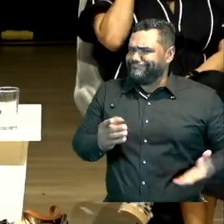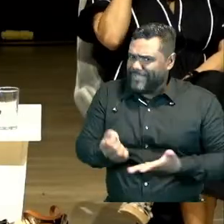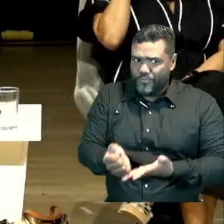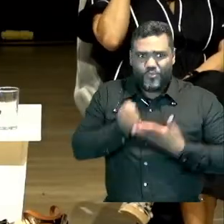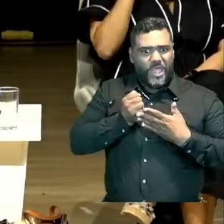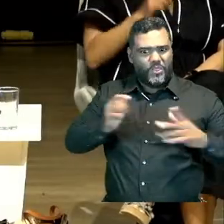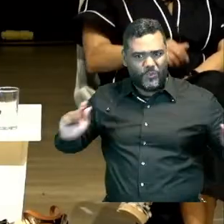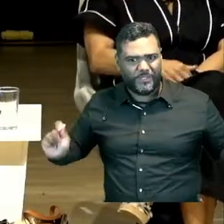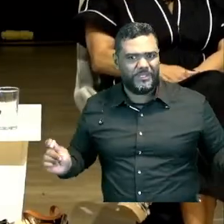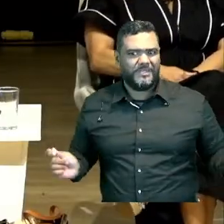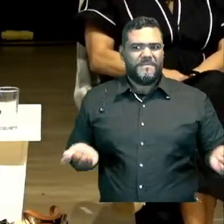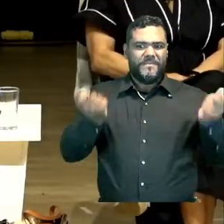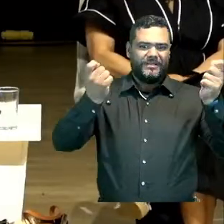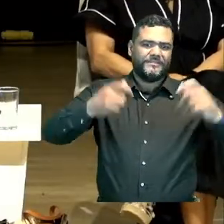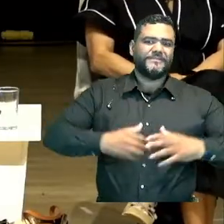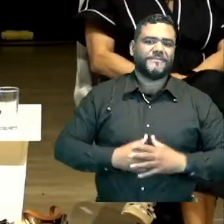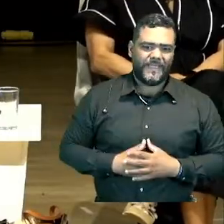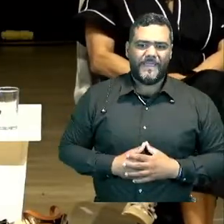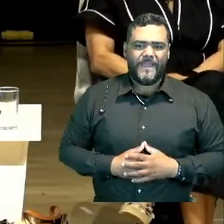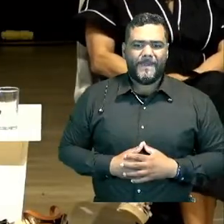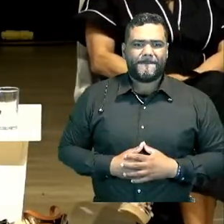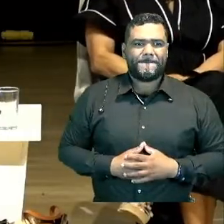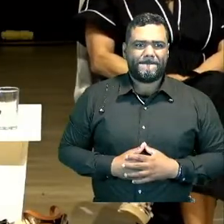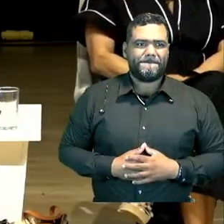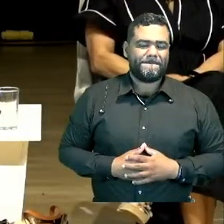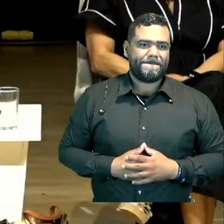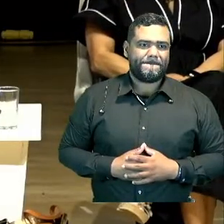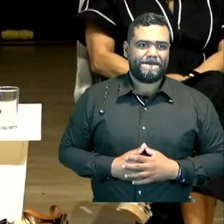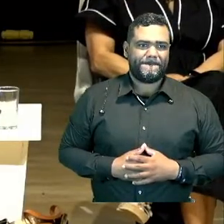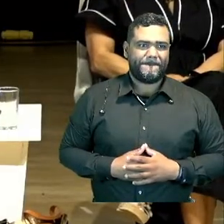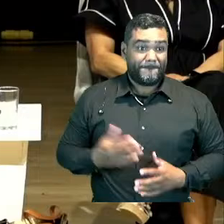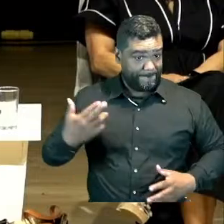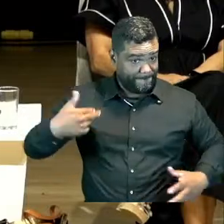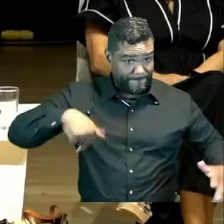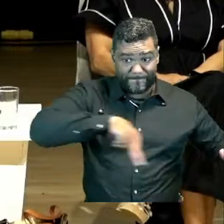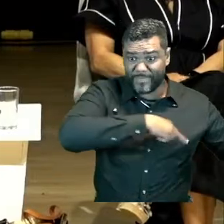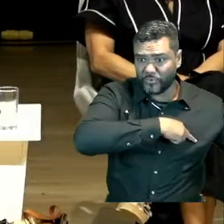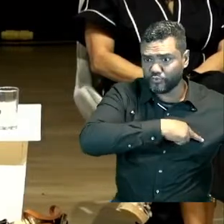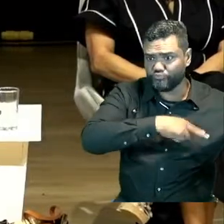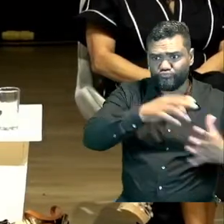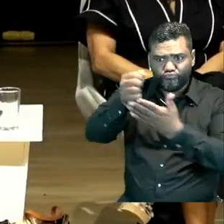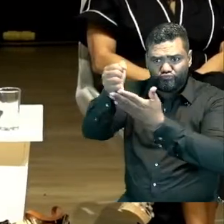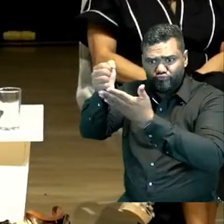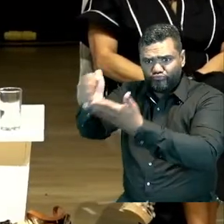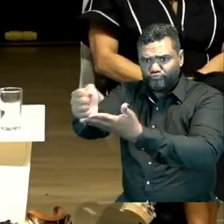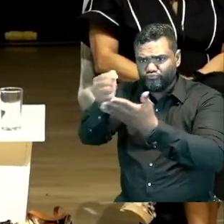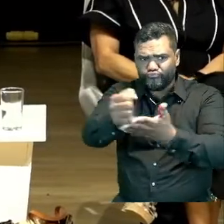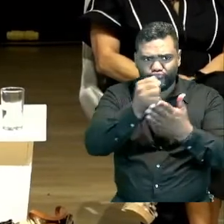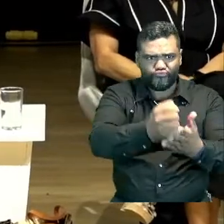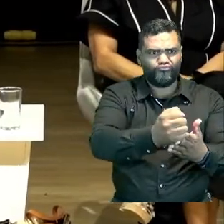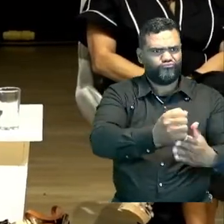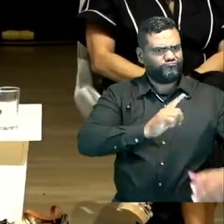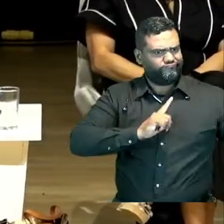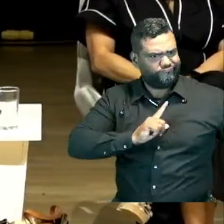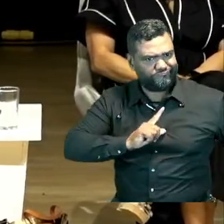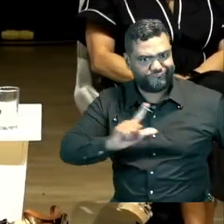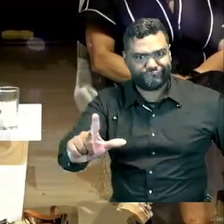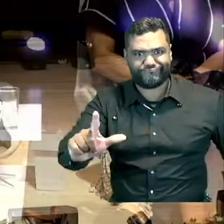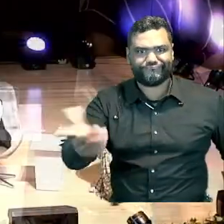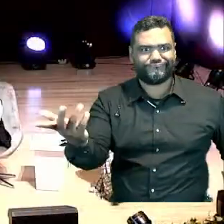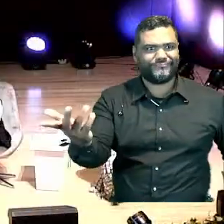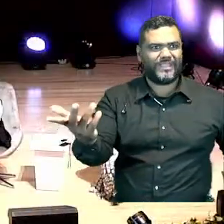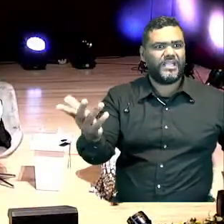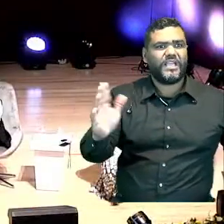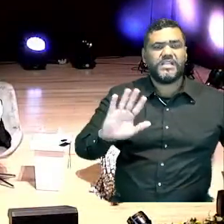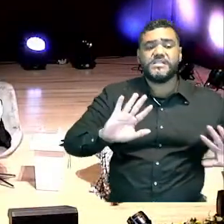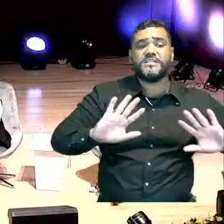and tell the truth, to heal, to make claims, to save ourselves, to empower